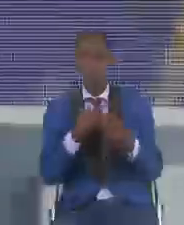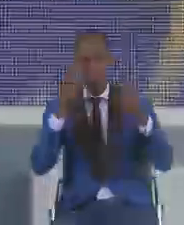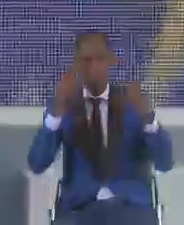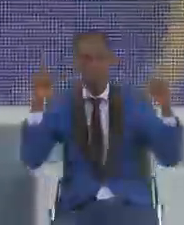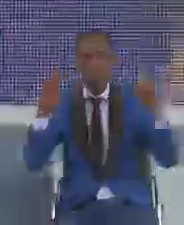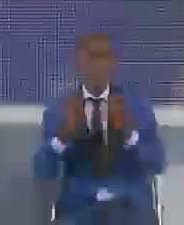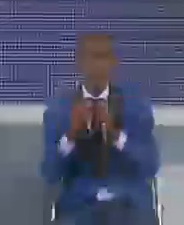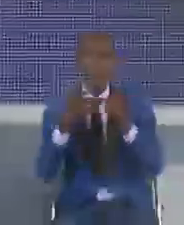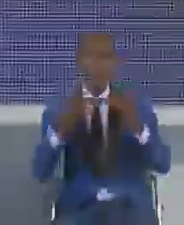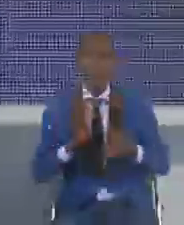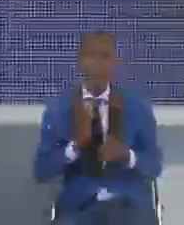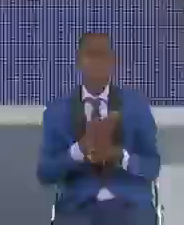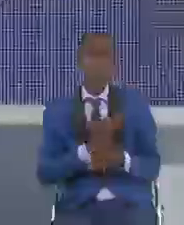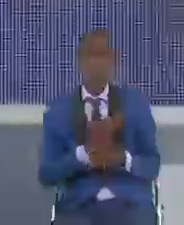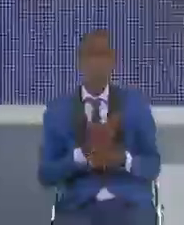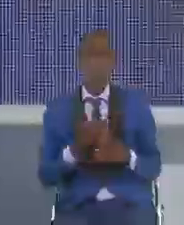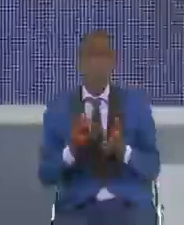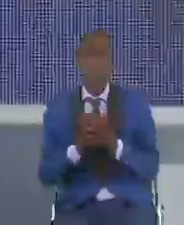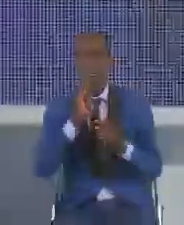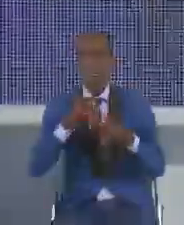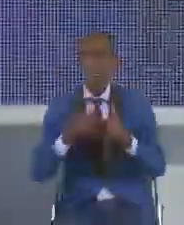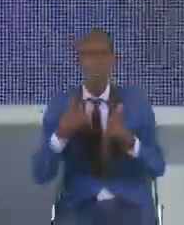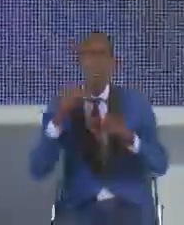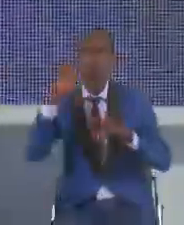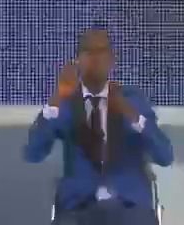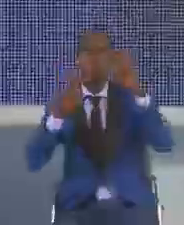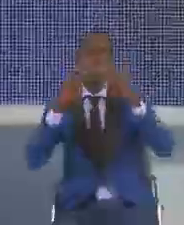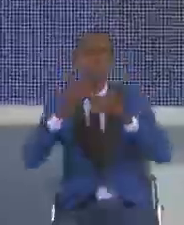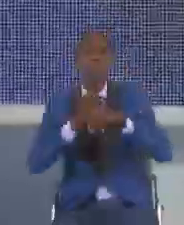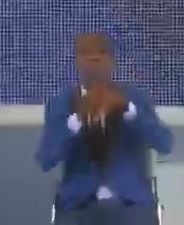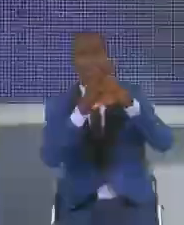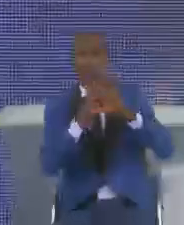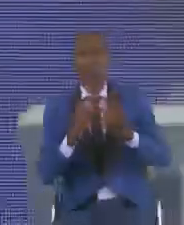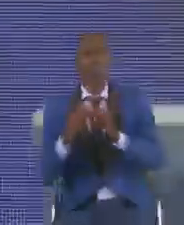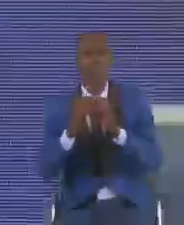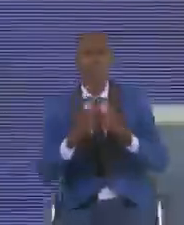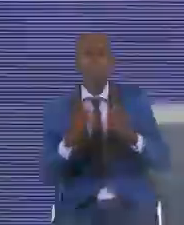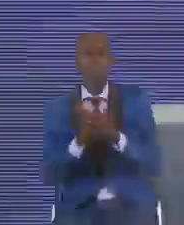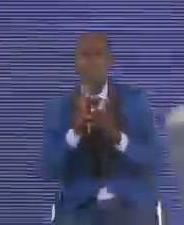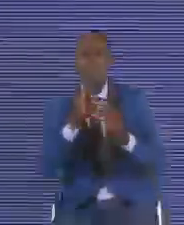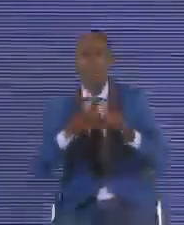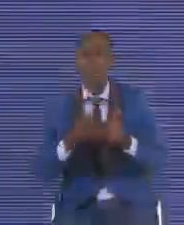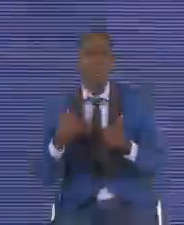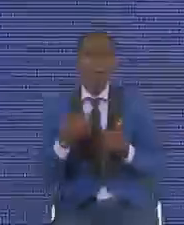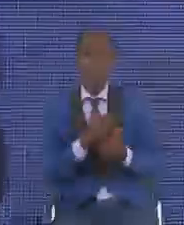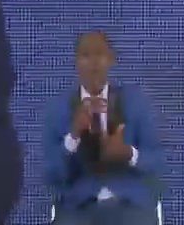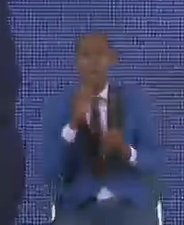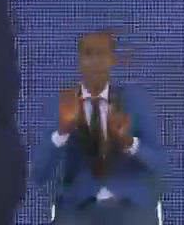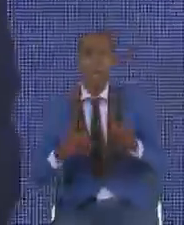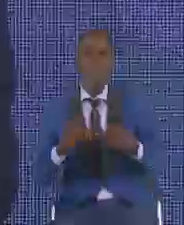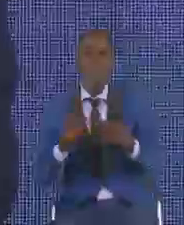Let us, that's how we climb the mountain together. Let us, that's how we're able to do